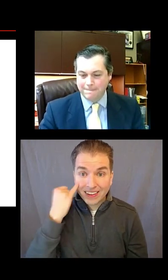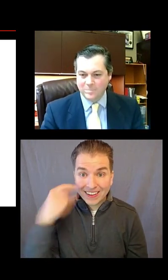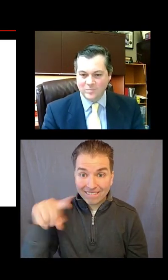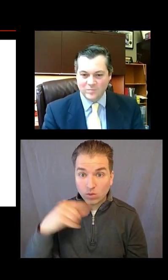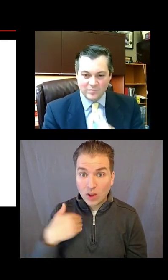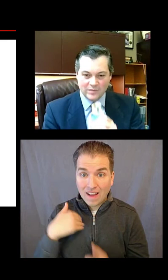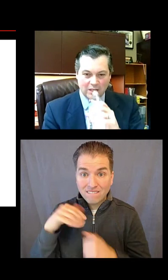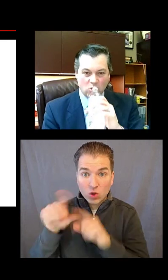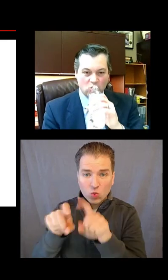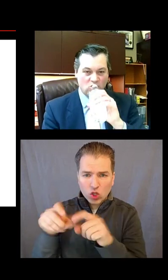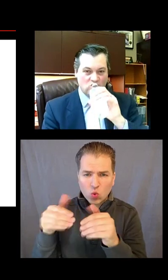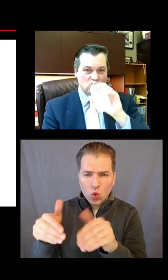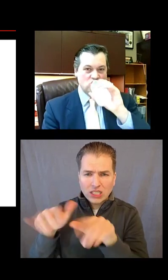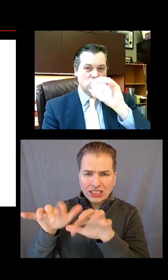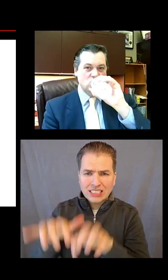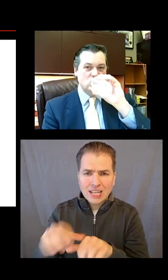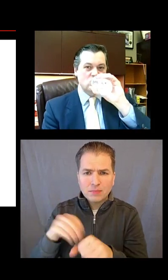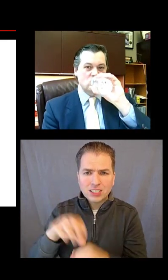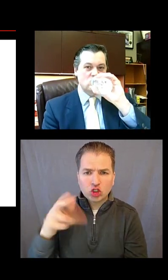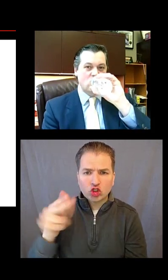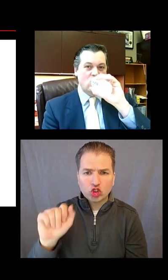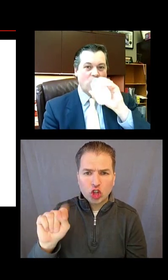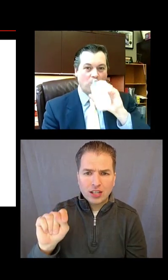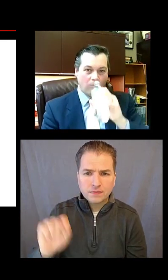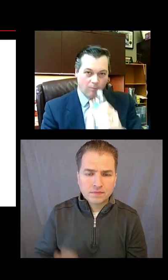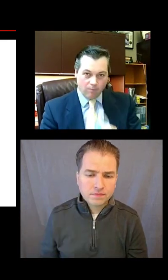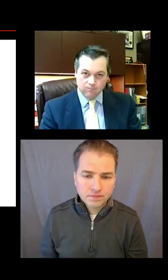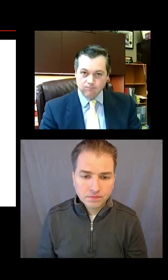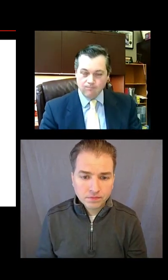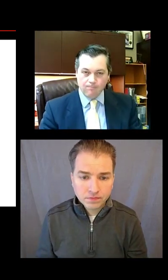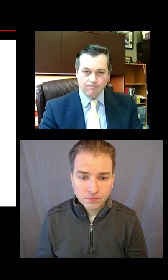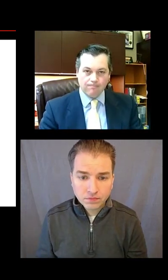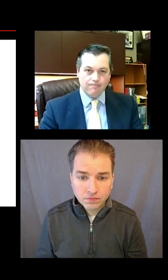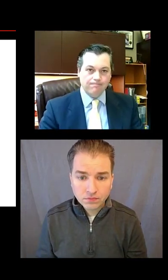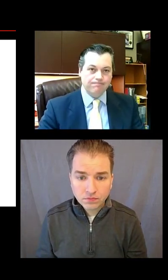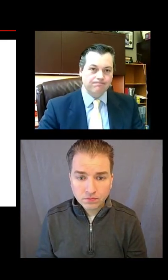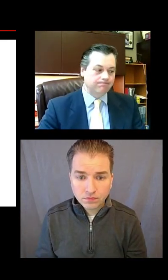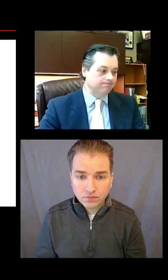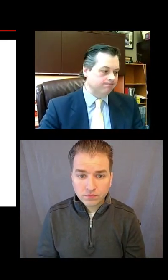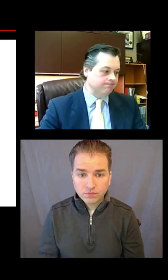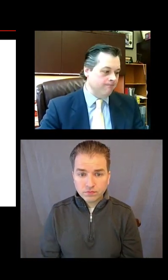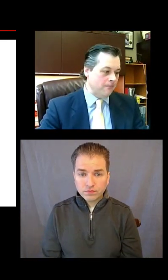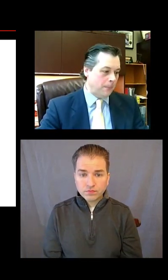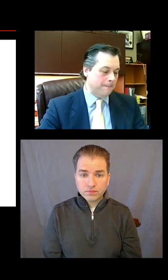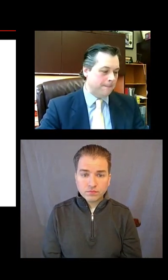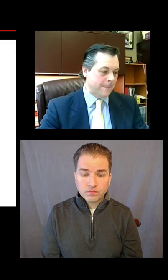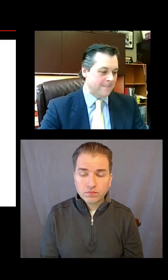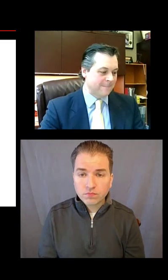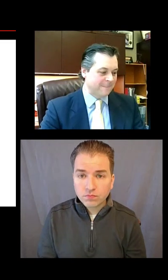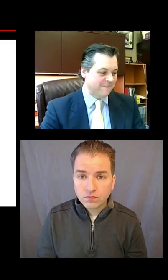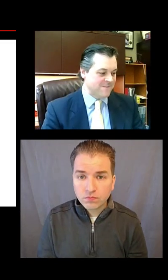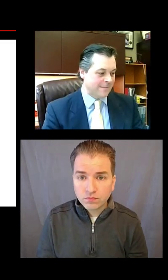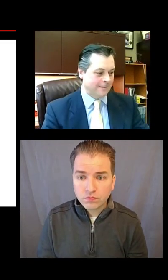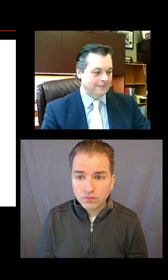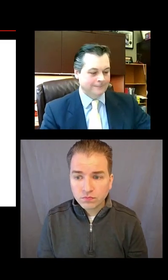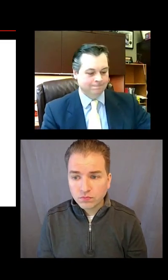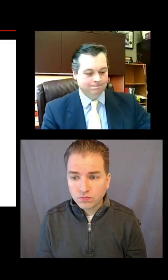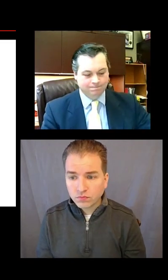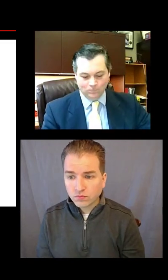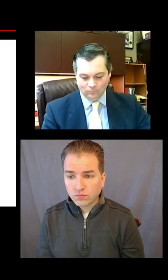If you have any questions, please feel free to put them in the Q&A or the chat for Brett. Anything